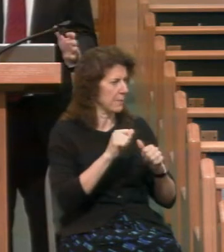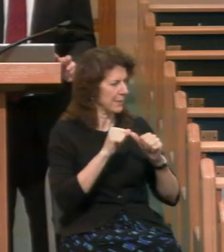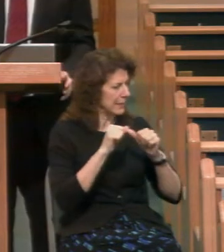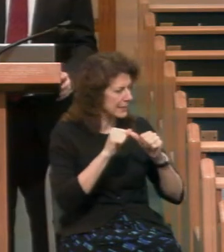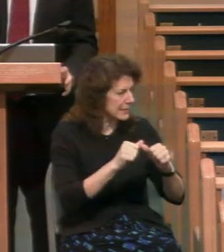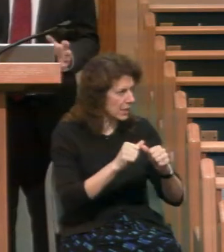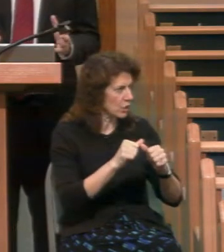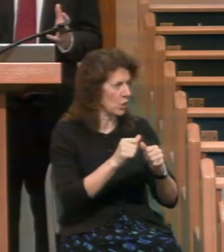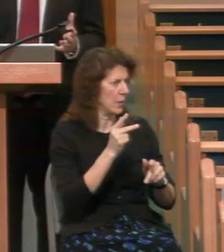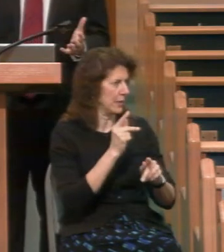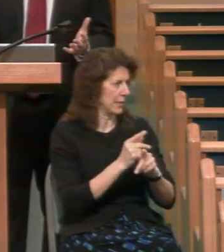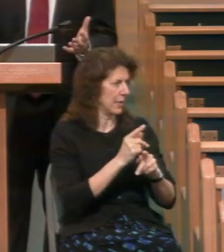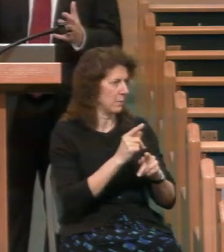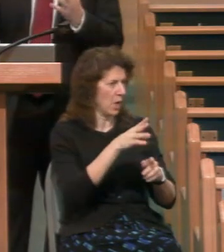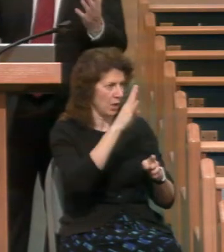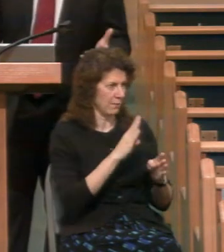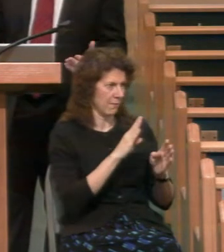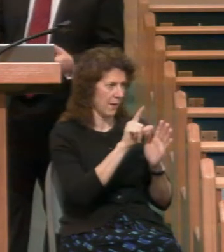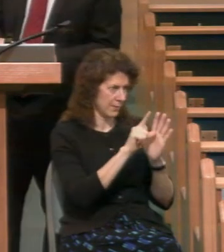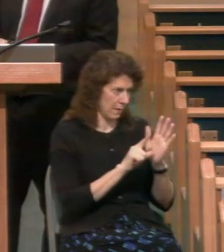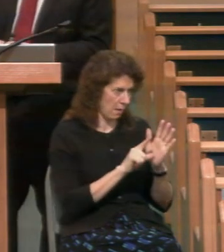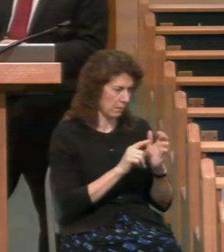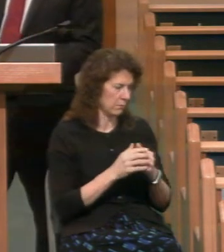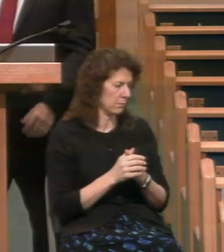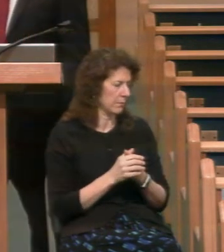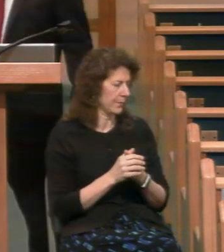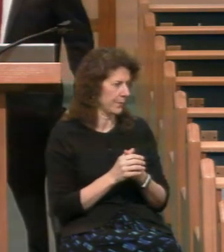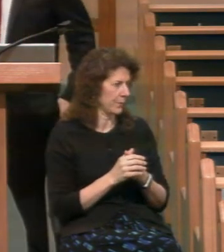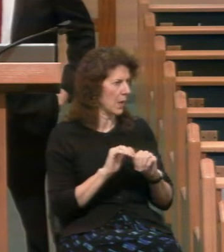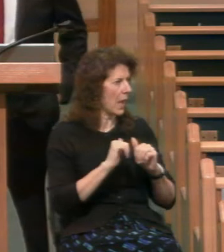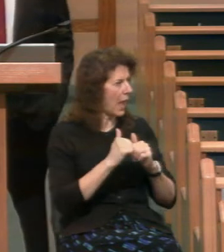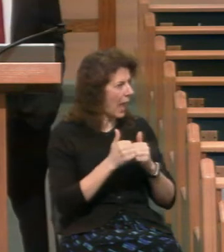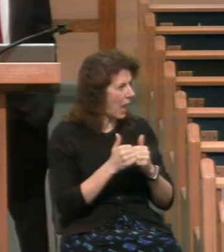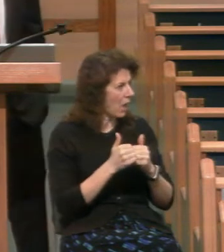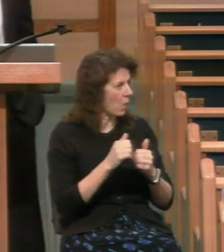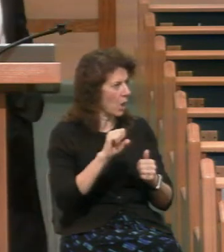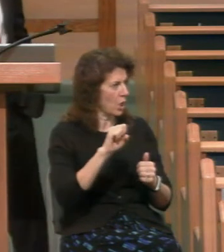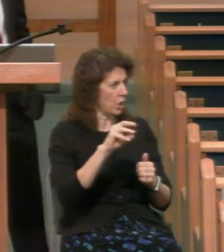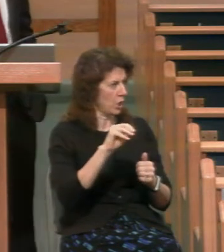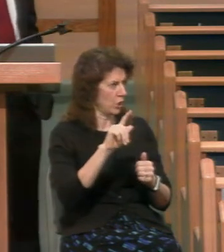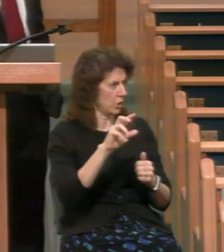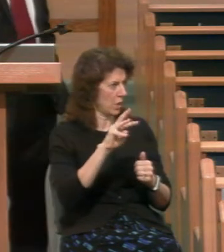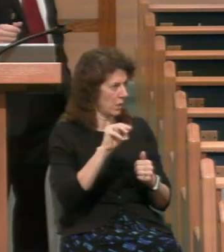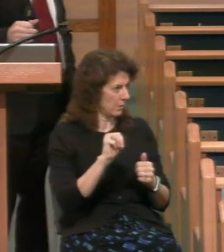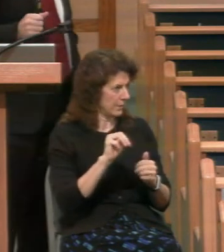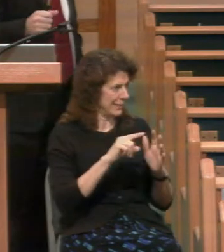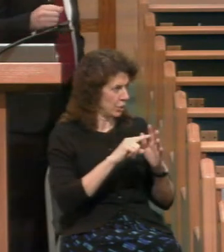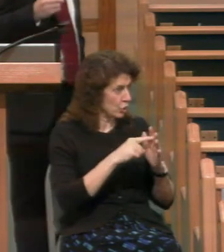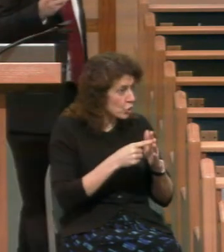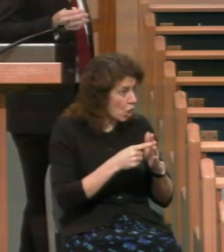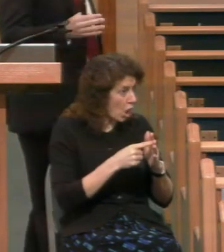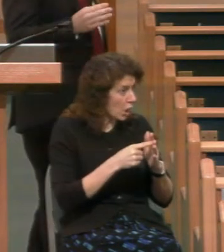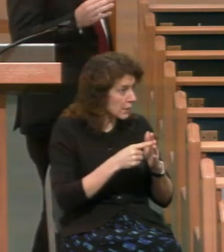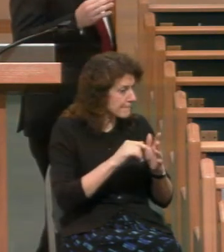succeed if he'll do that. Now, we're getting off topic here, but how did Solomon start his kingship? There was